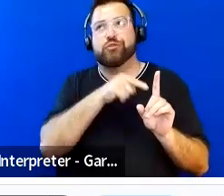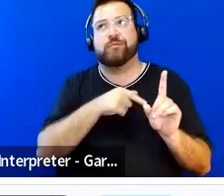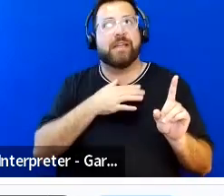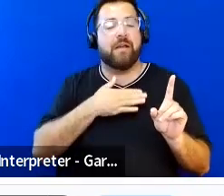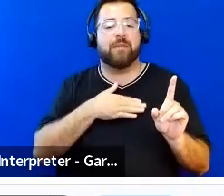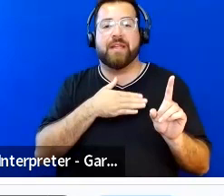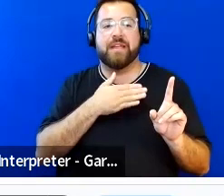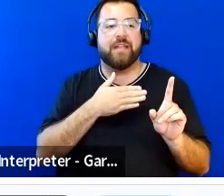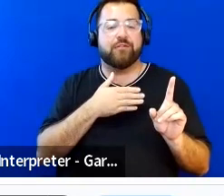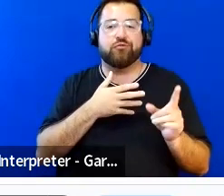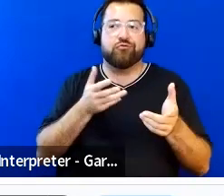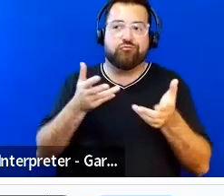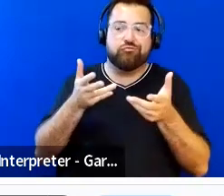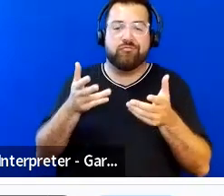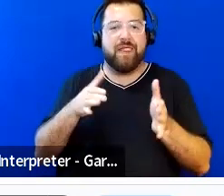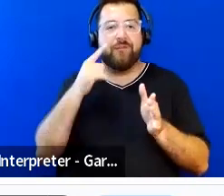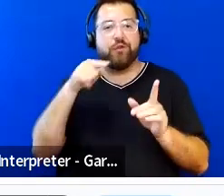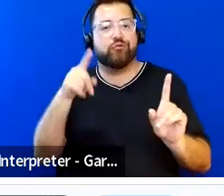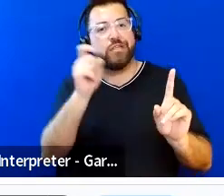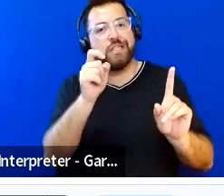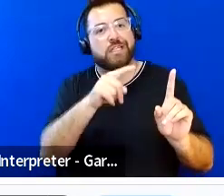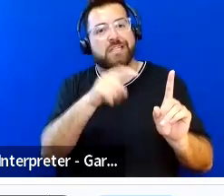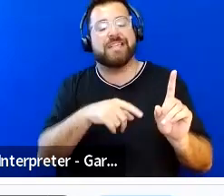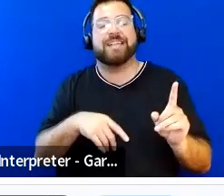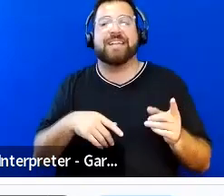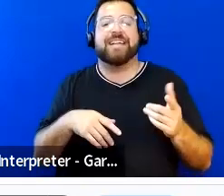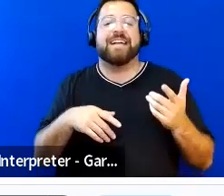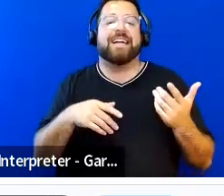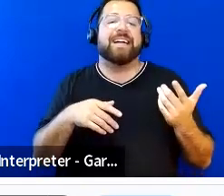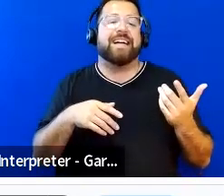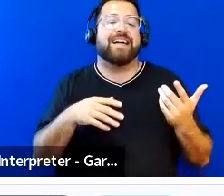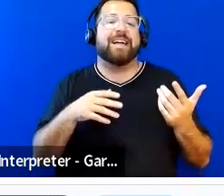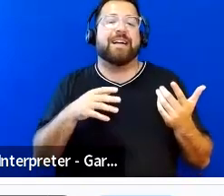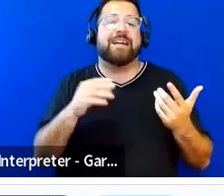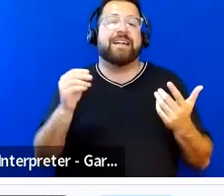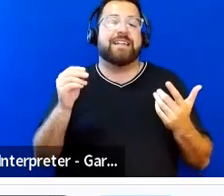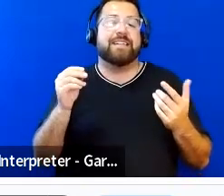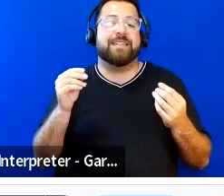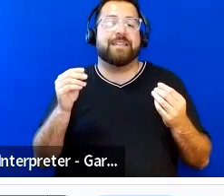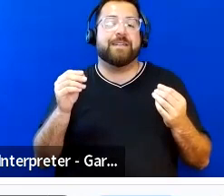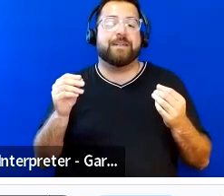talk to you and let you pick her brain about it. And